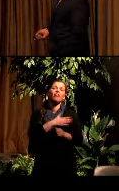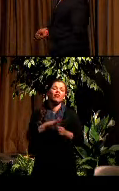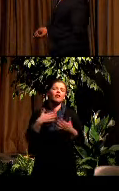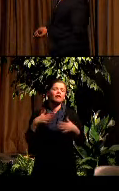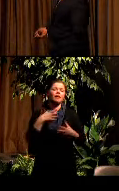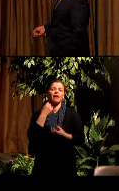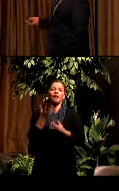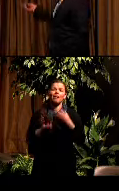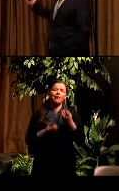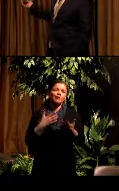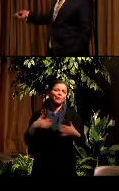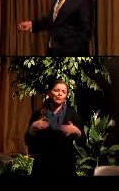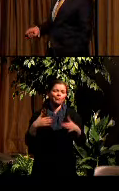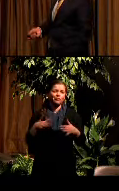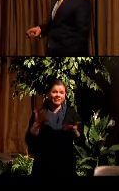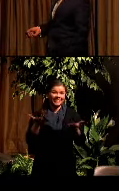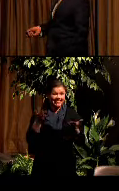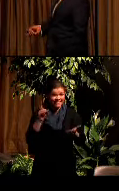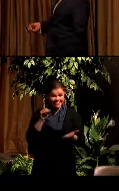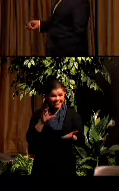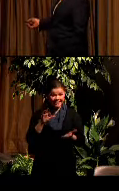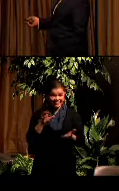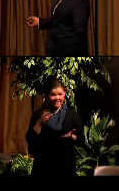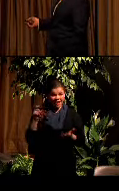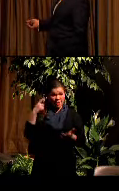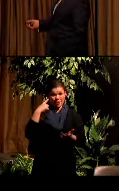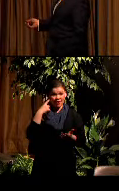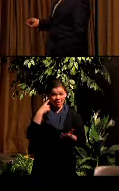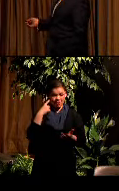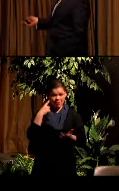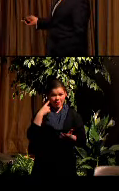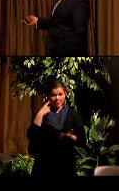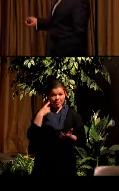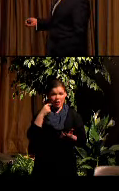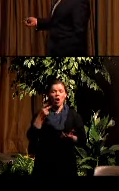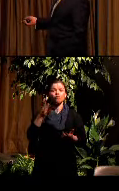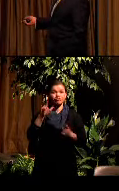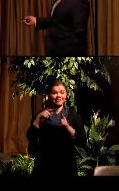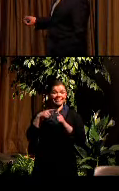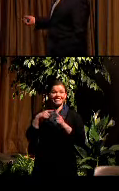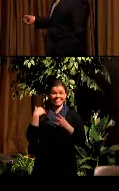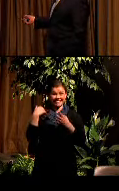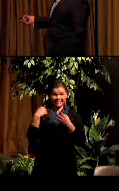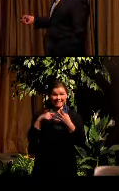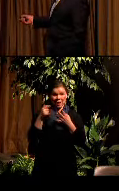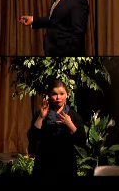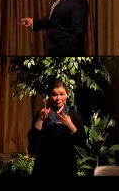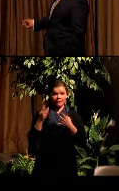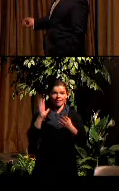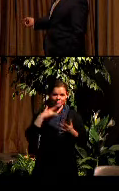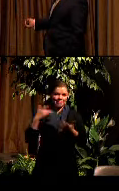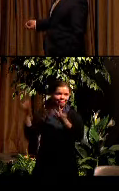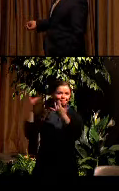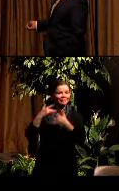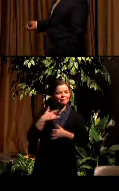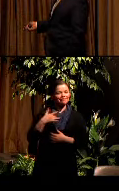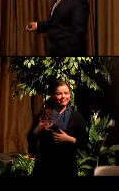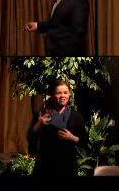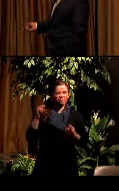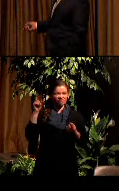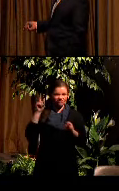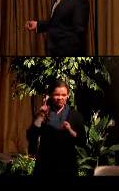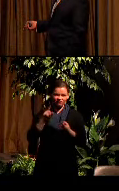in mid-April, and they're actually right in Rock Creek Park, but their numbers are getting lower. Over 60% decline in the wood